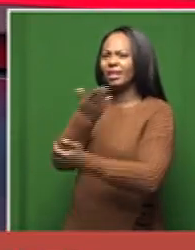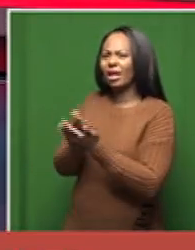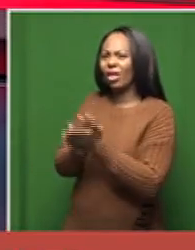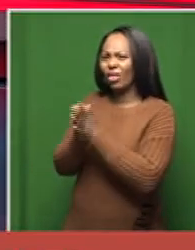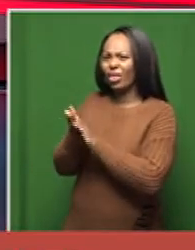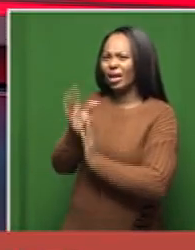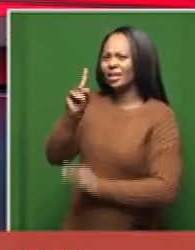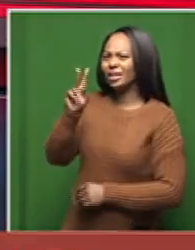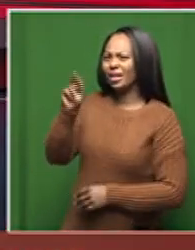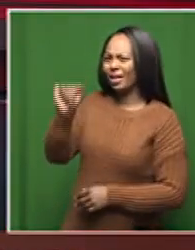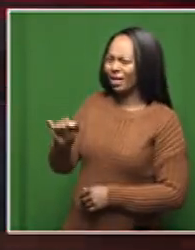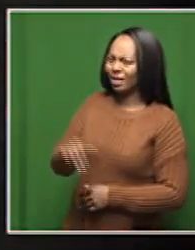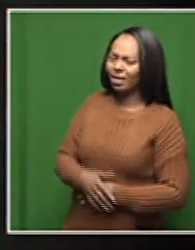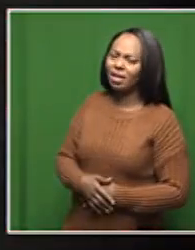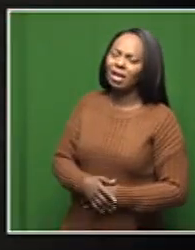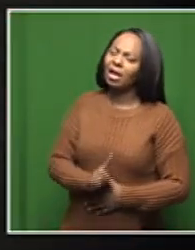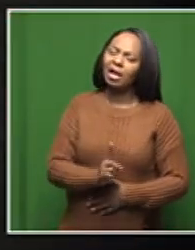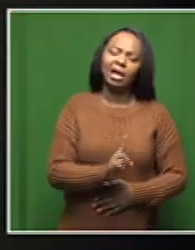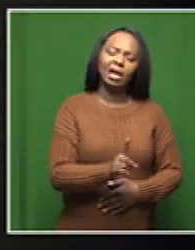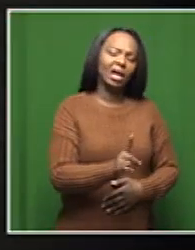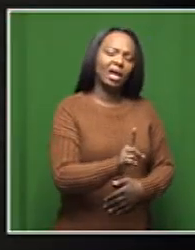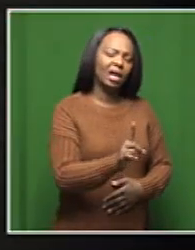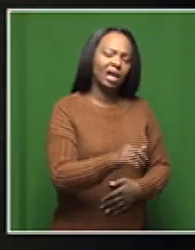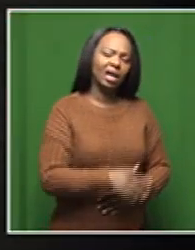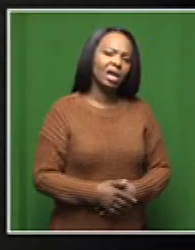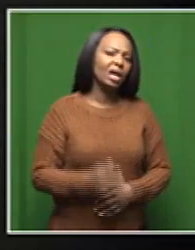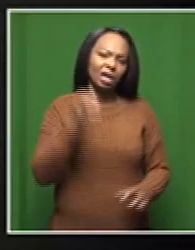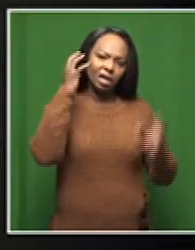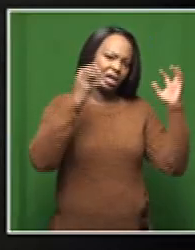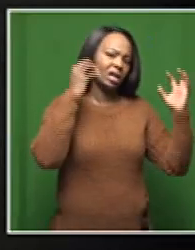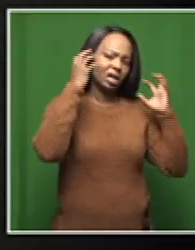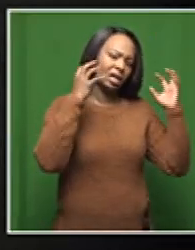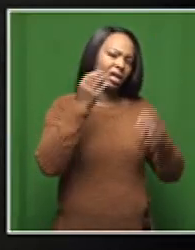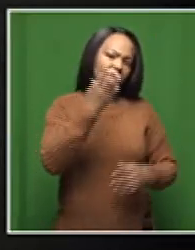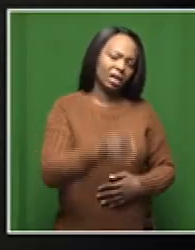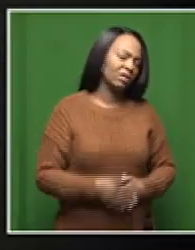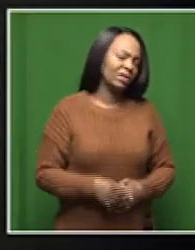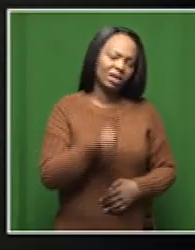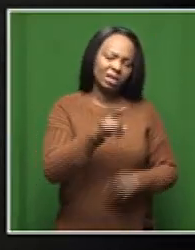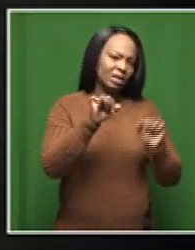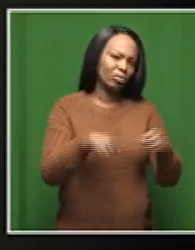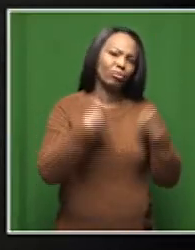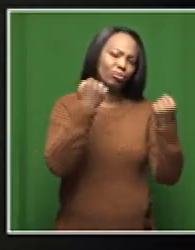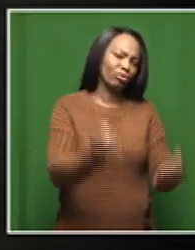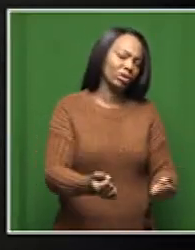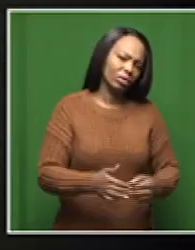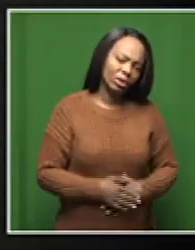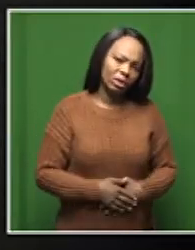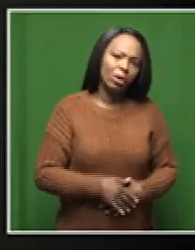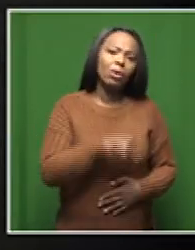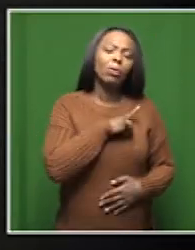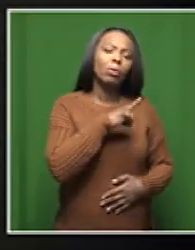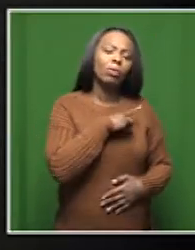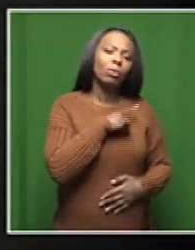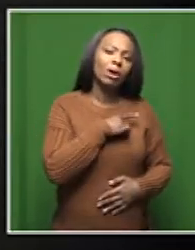No, I know that's one of these conspiracy myths, and that is biologically totally impossible. The reason being is that the